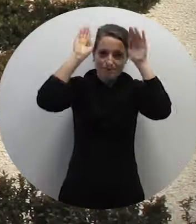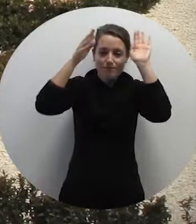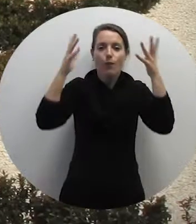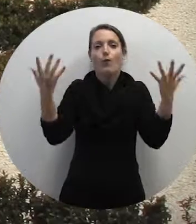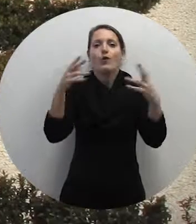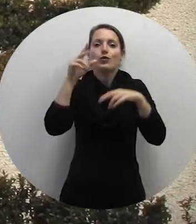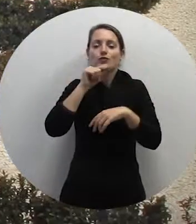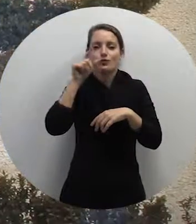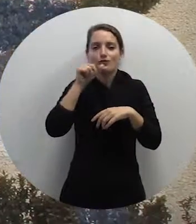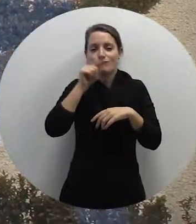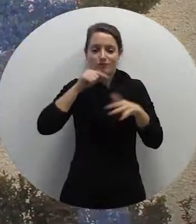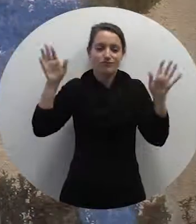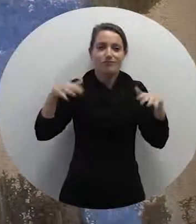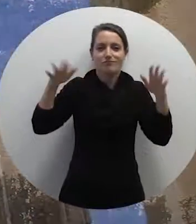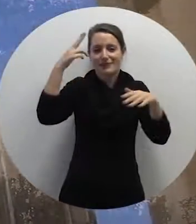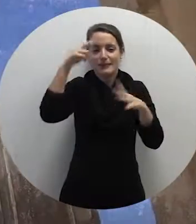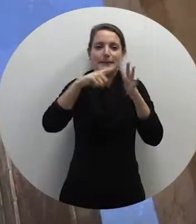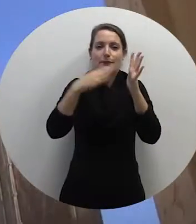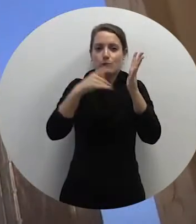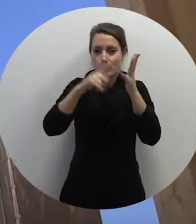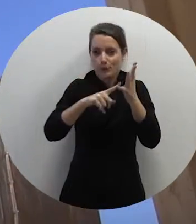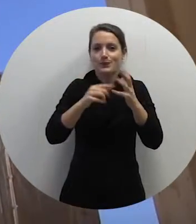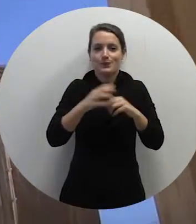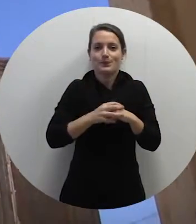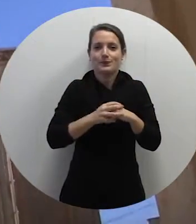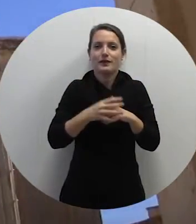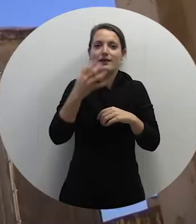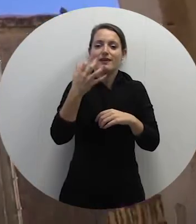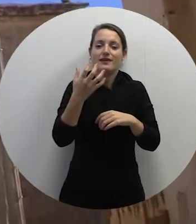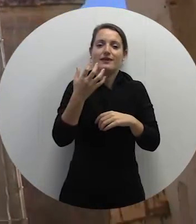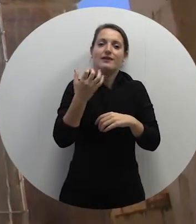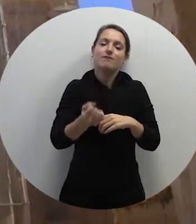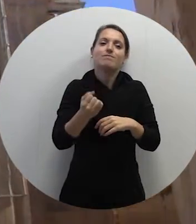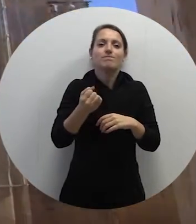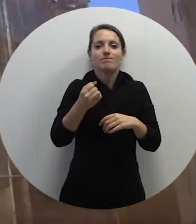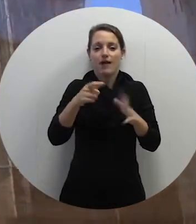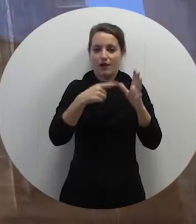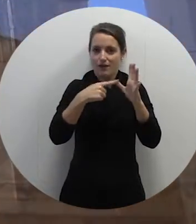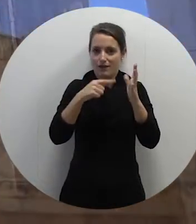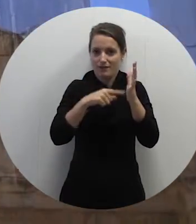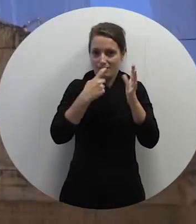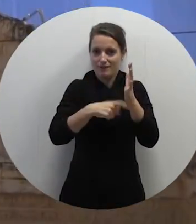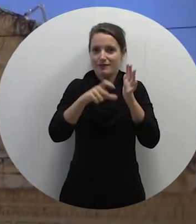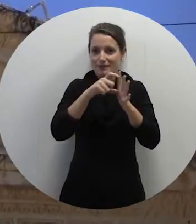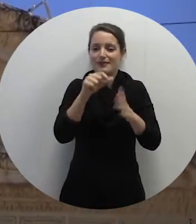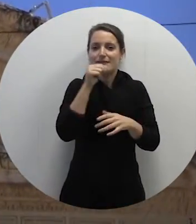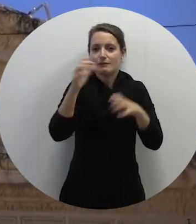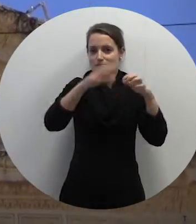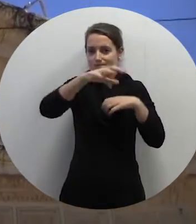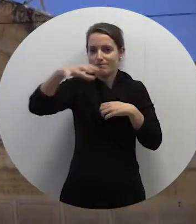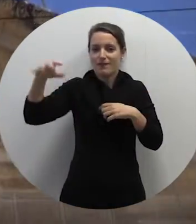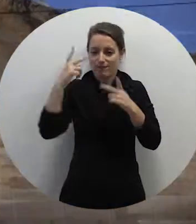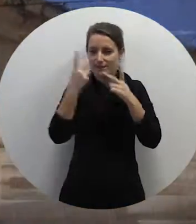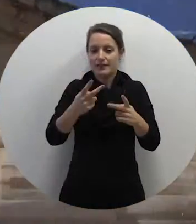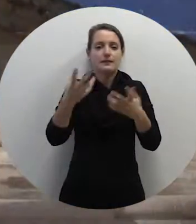Other attractions in Attard include the parish church, built in 1613 and dedicated to the Ascension of Our